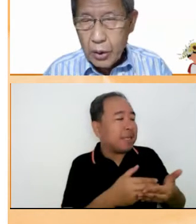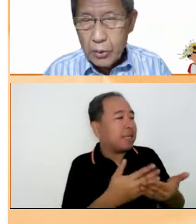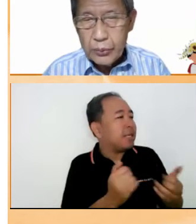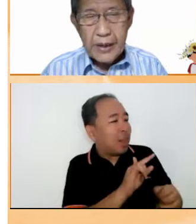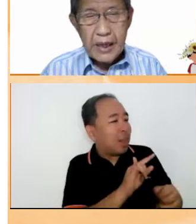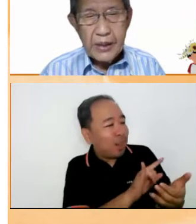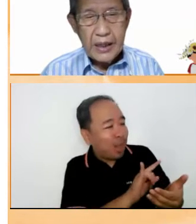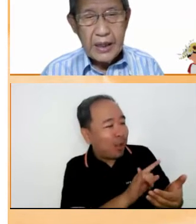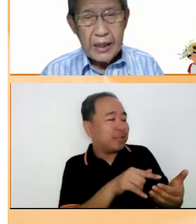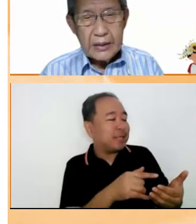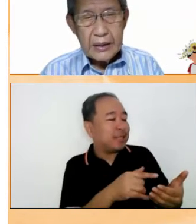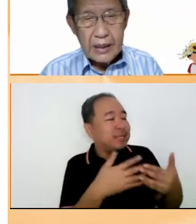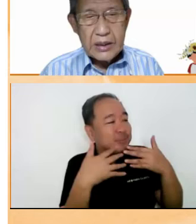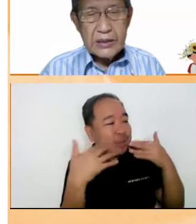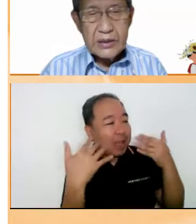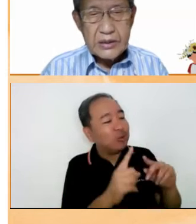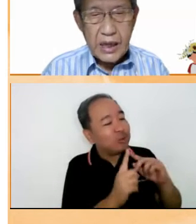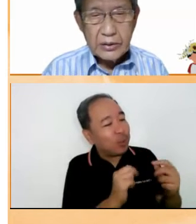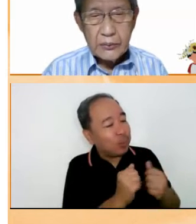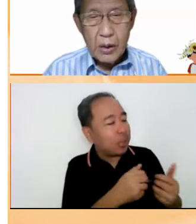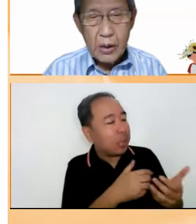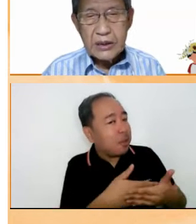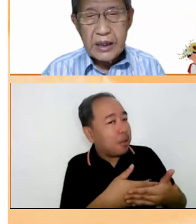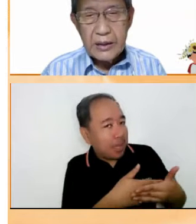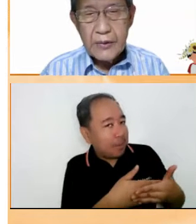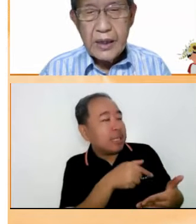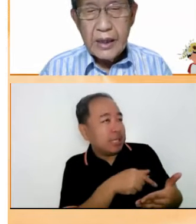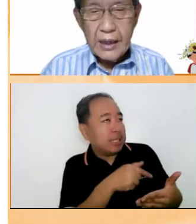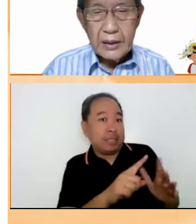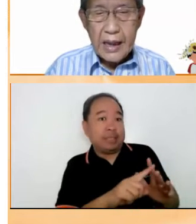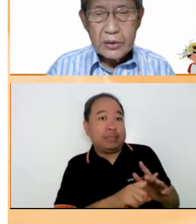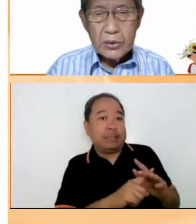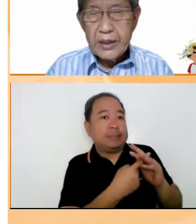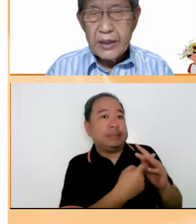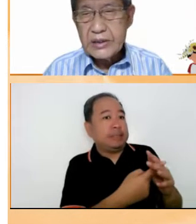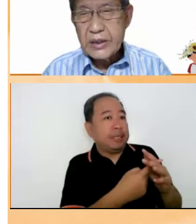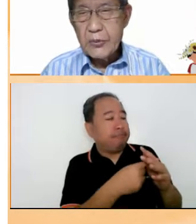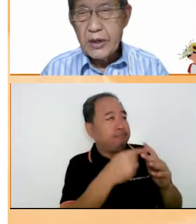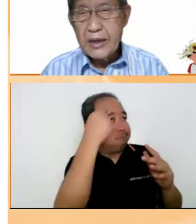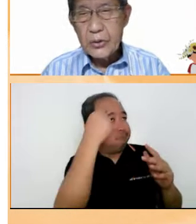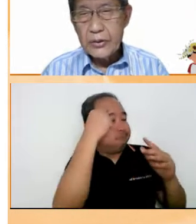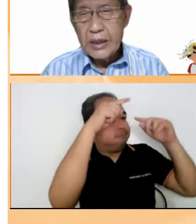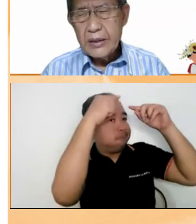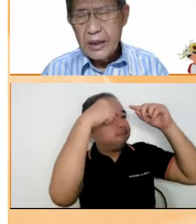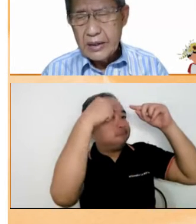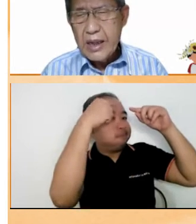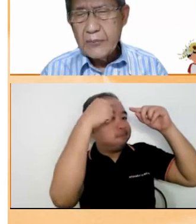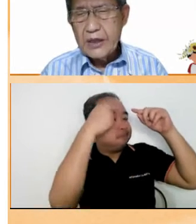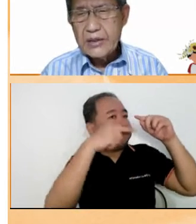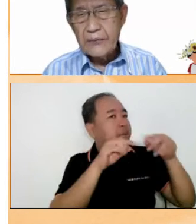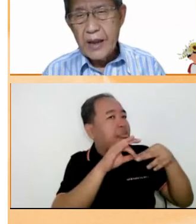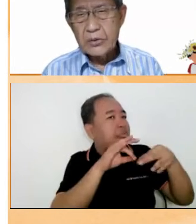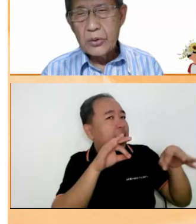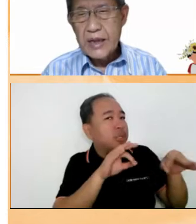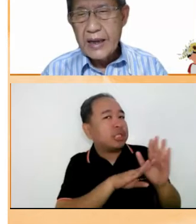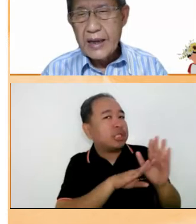and talk with the baby. This is the start of cognitive and language stimulation. There are some